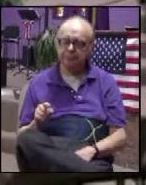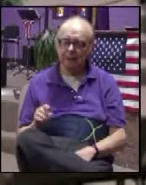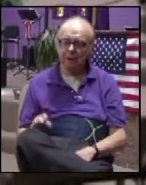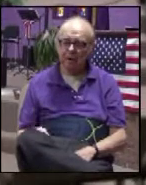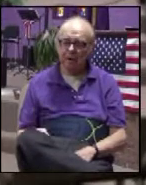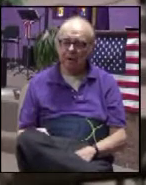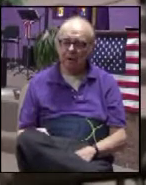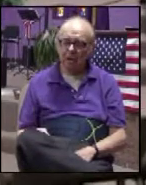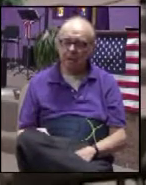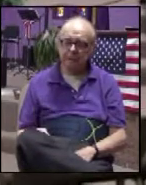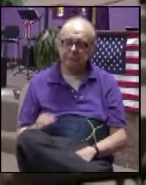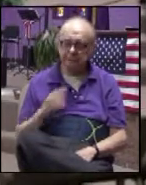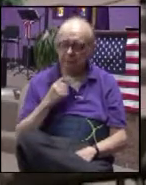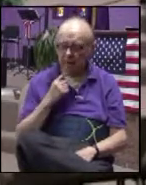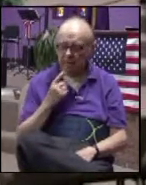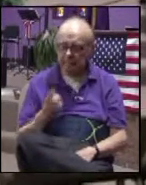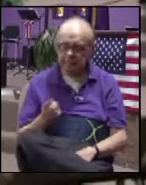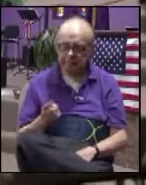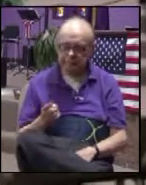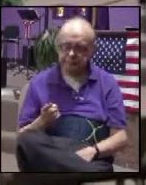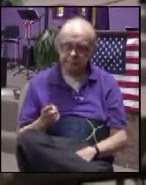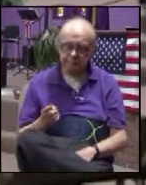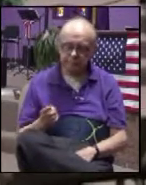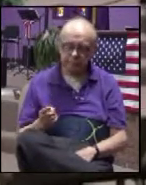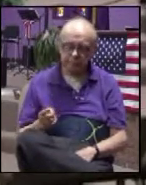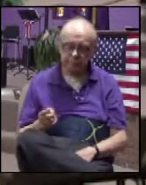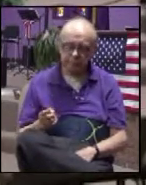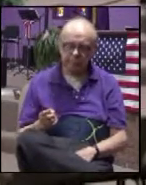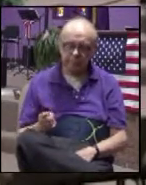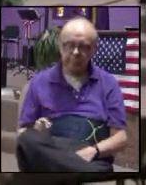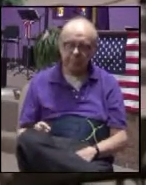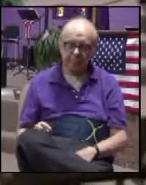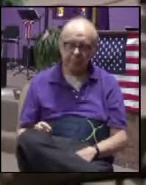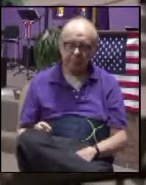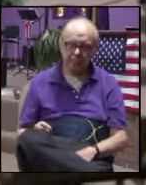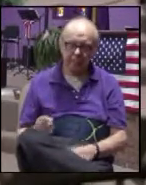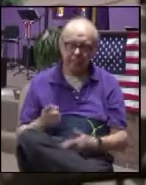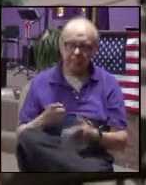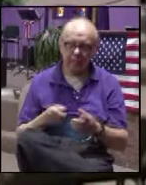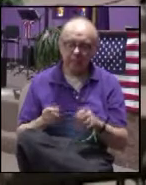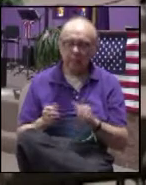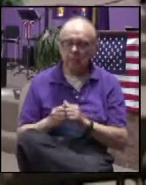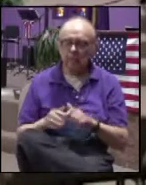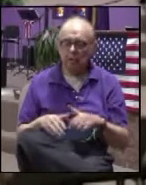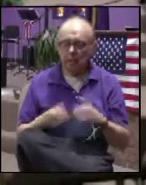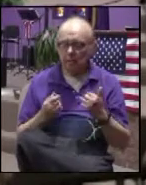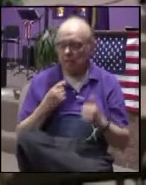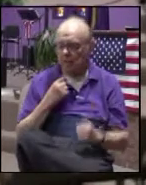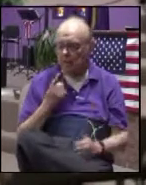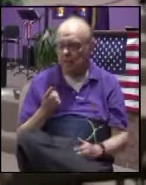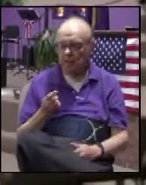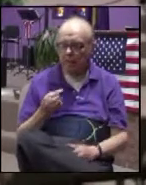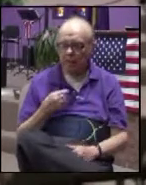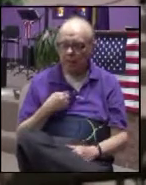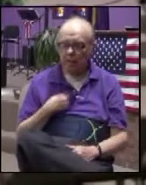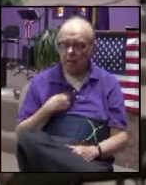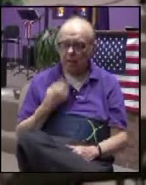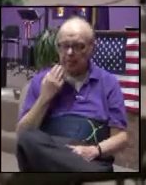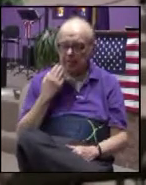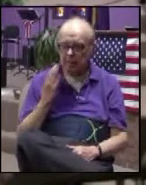and as I told you, and I had no clue when I told you this, what was going on in my life. I told you I did not